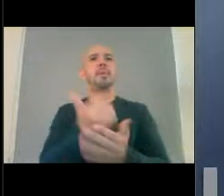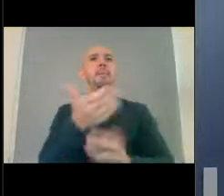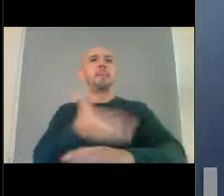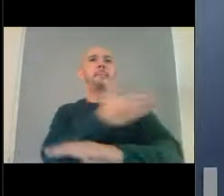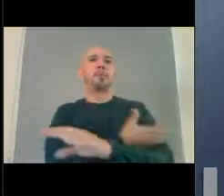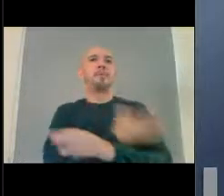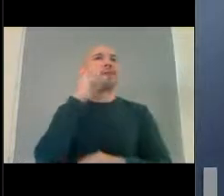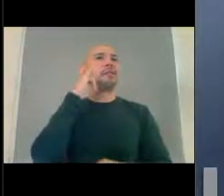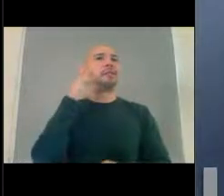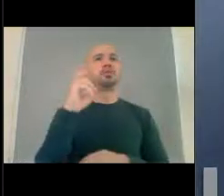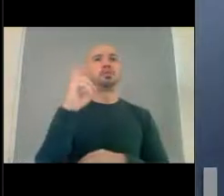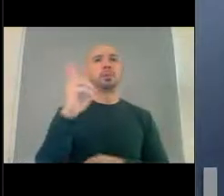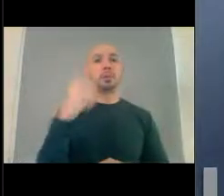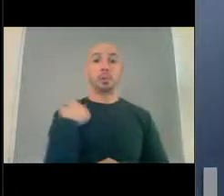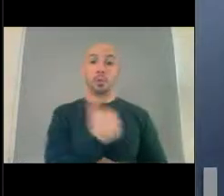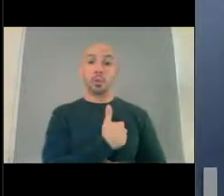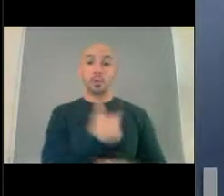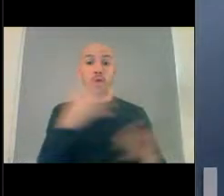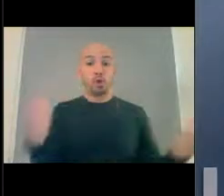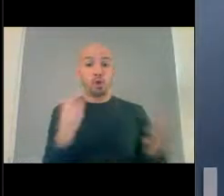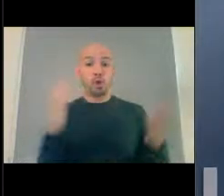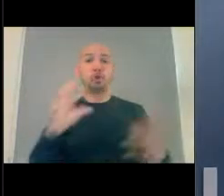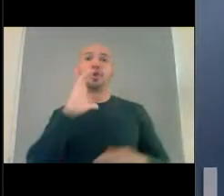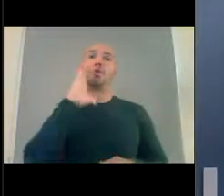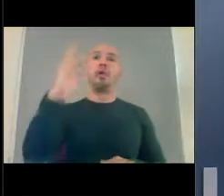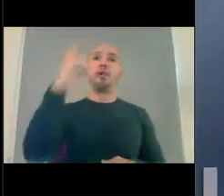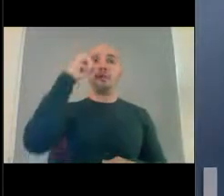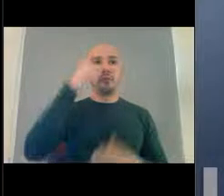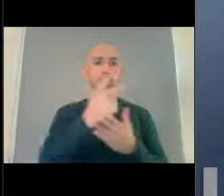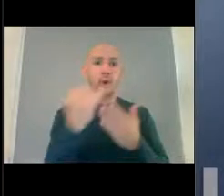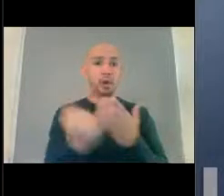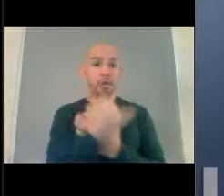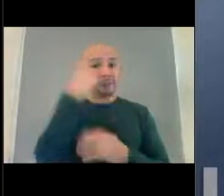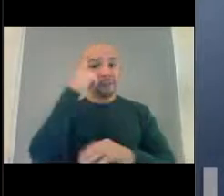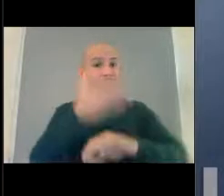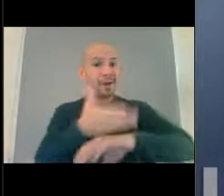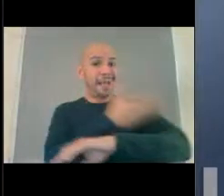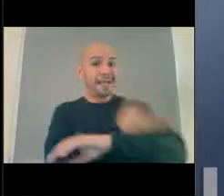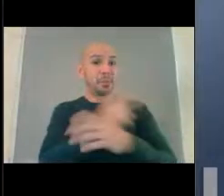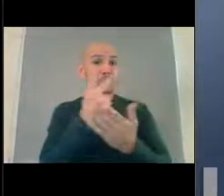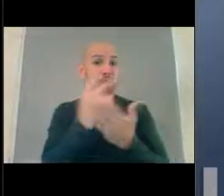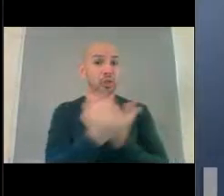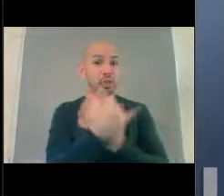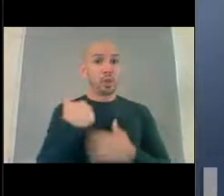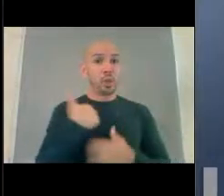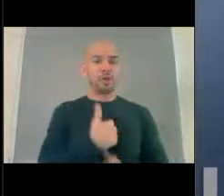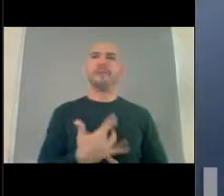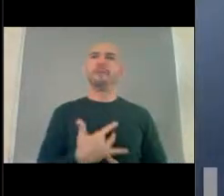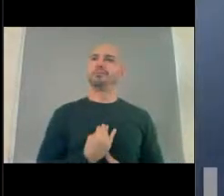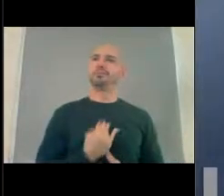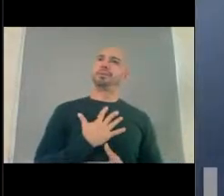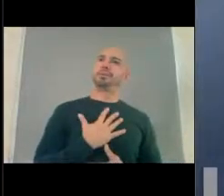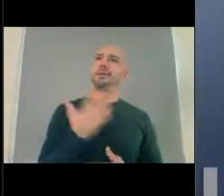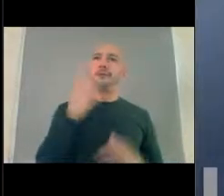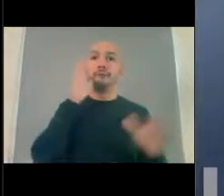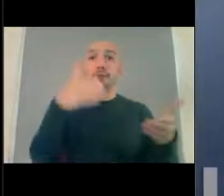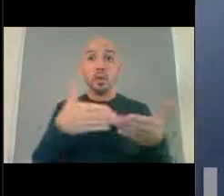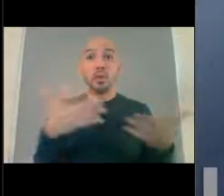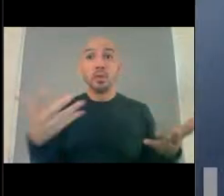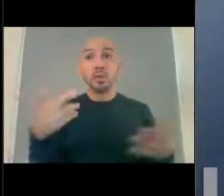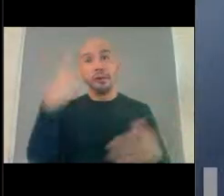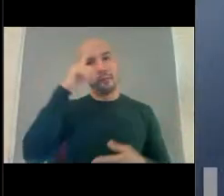as we initiate the call for projects for our sb1 trade quarters enhancement program we're encouraged that the focus on freight by